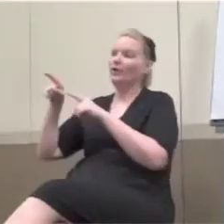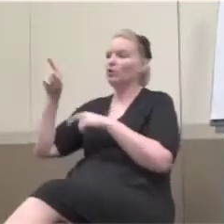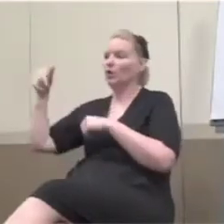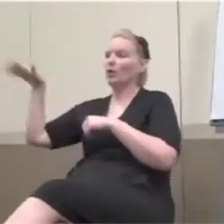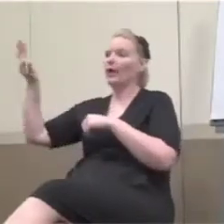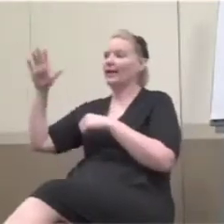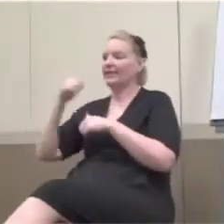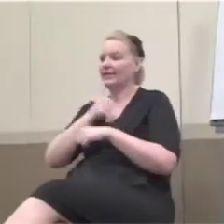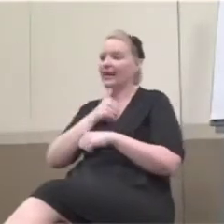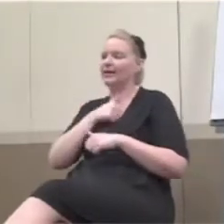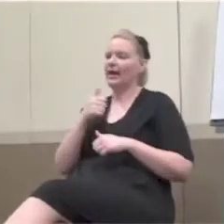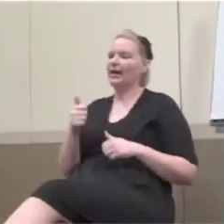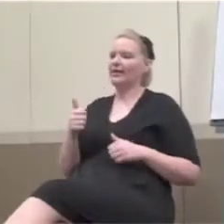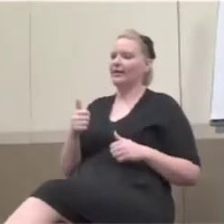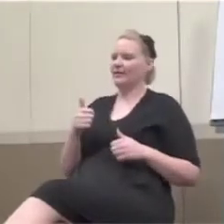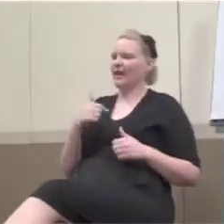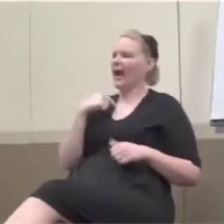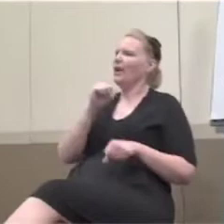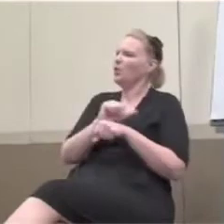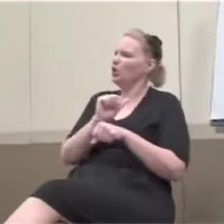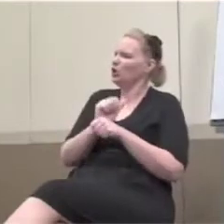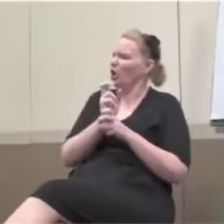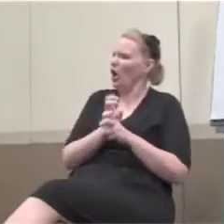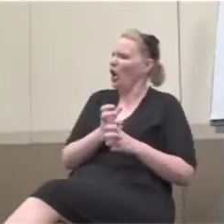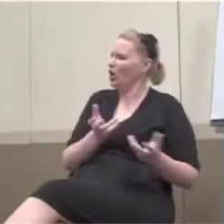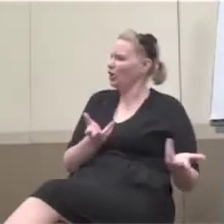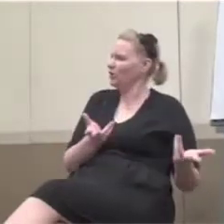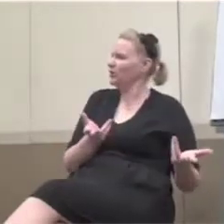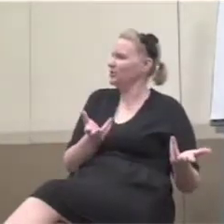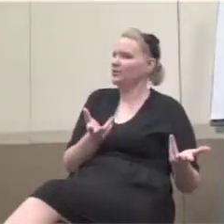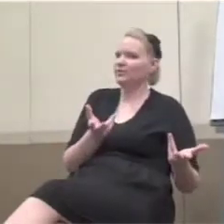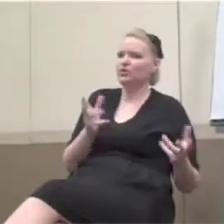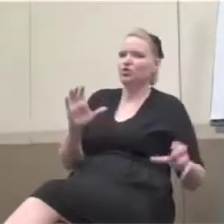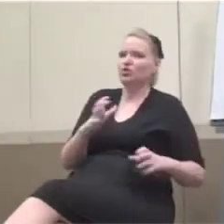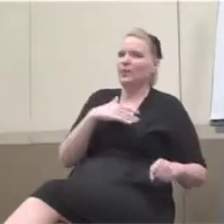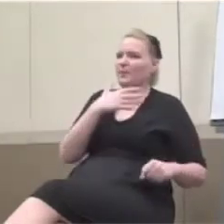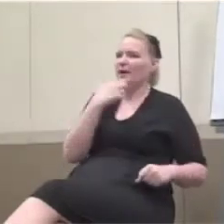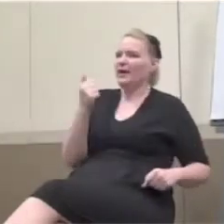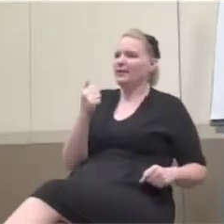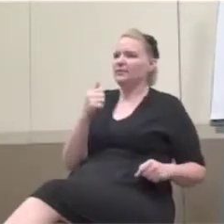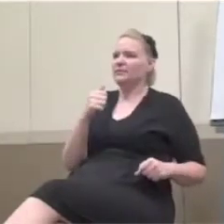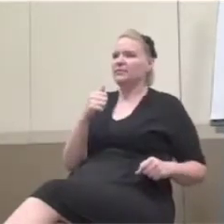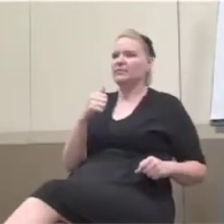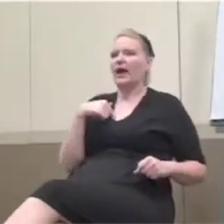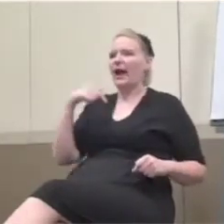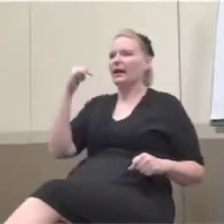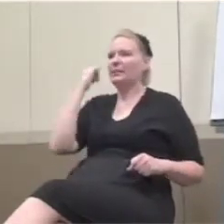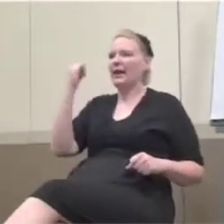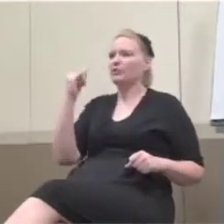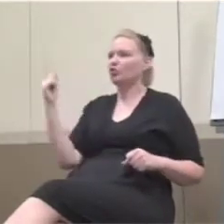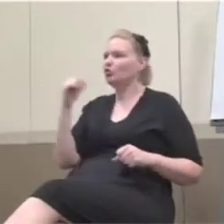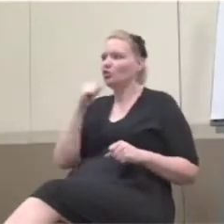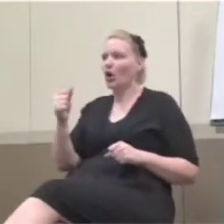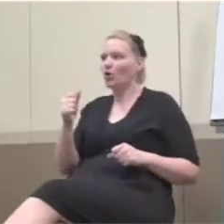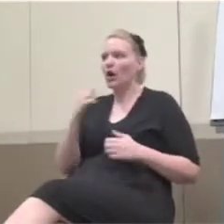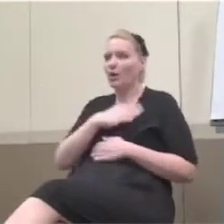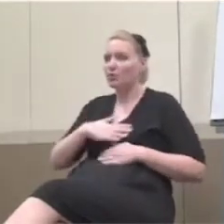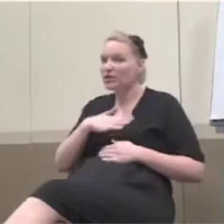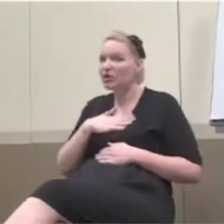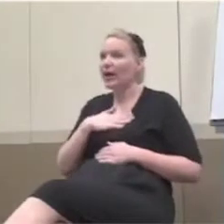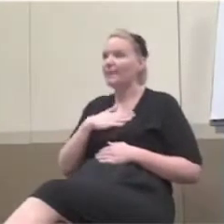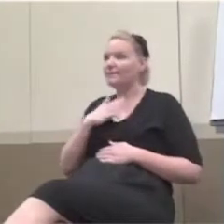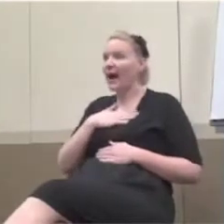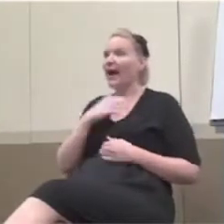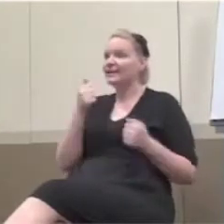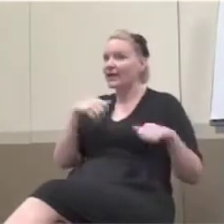Canada, because I worked really hard on doing the best I can, and I imagine that you don't appreciate the sacrifice that I made